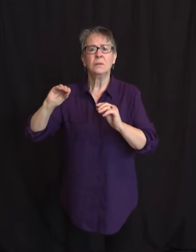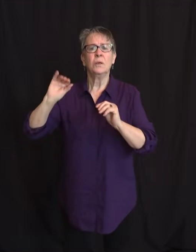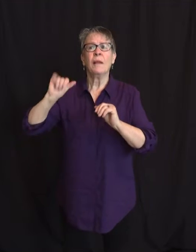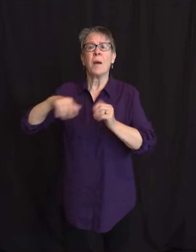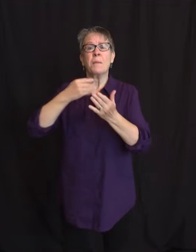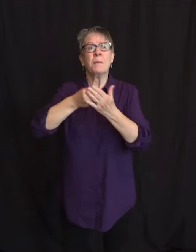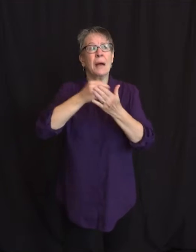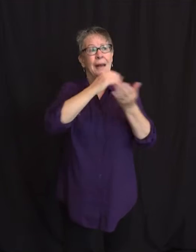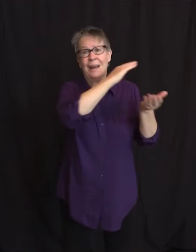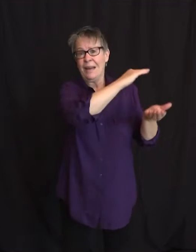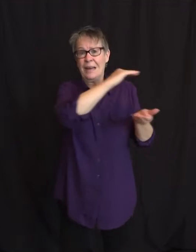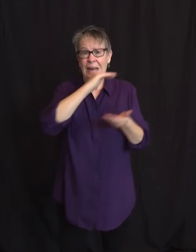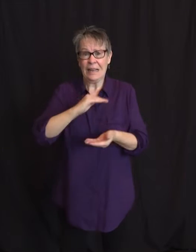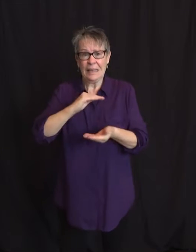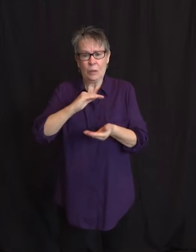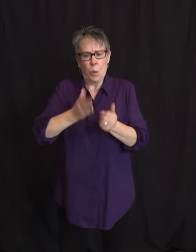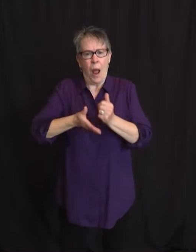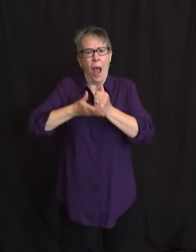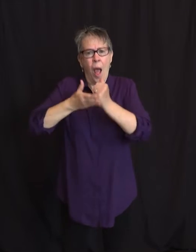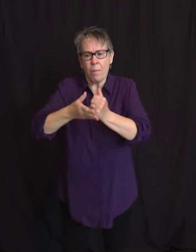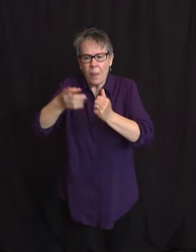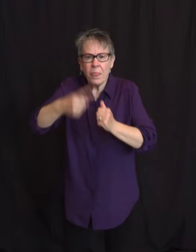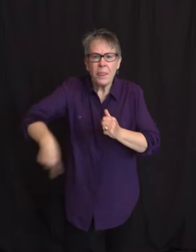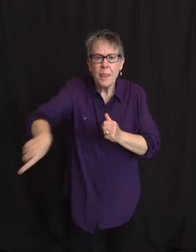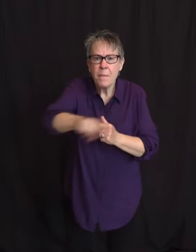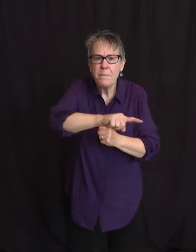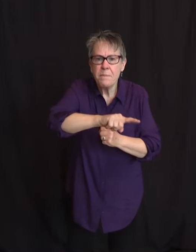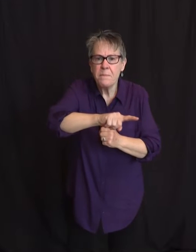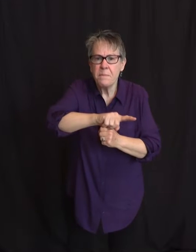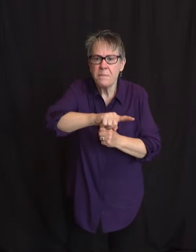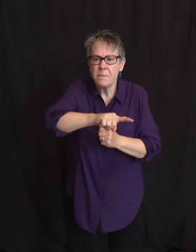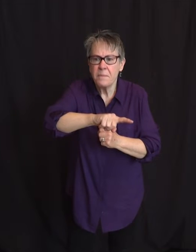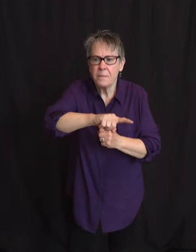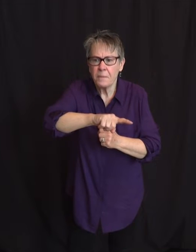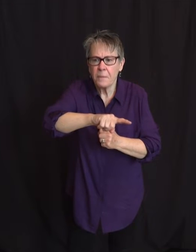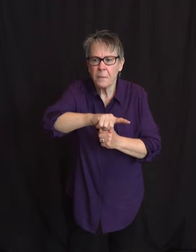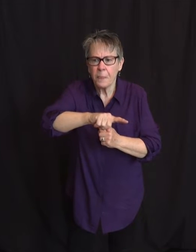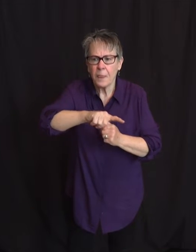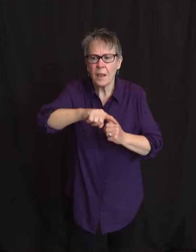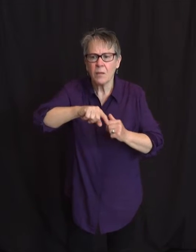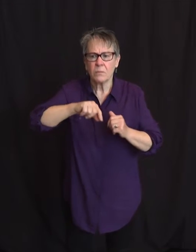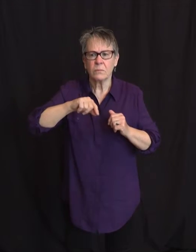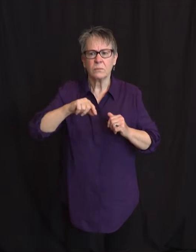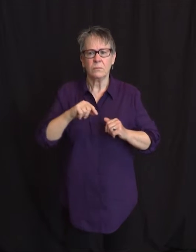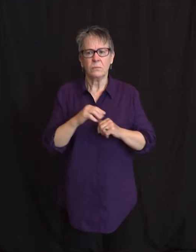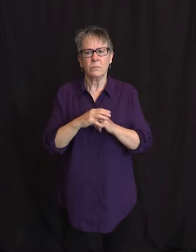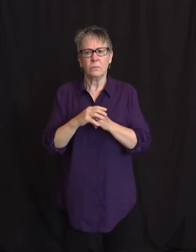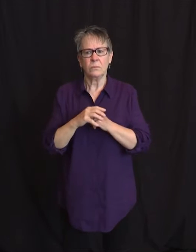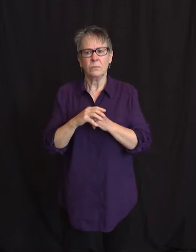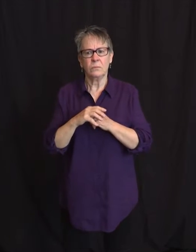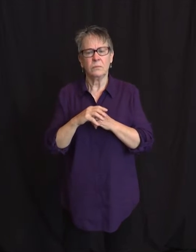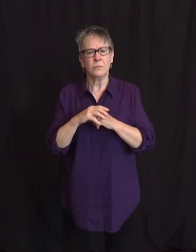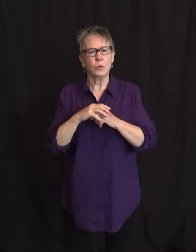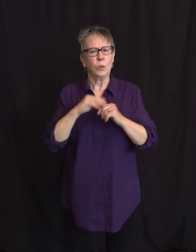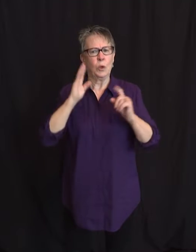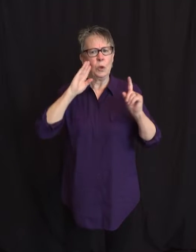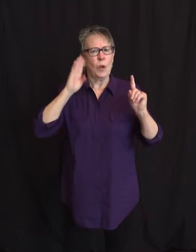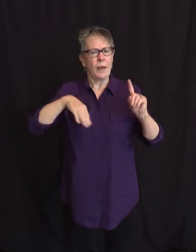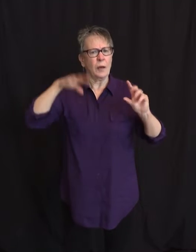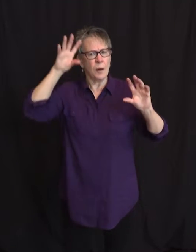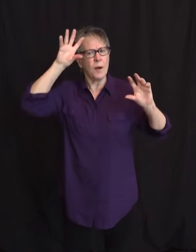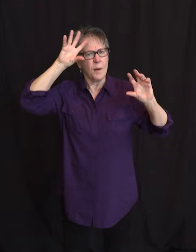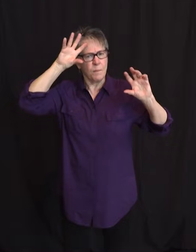loss of revenue. We felt that we had an explicit commitment from the Trump administration that that would be the